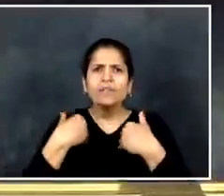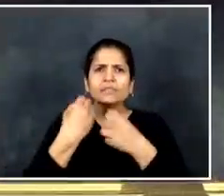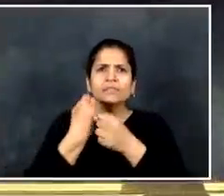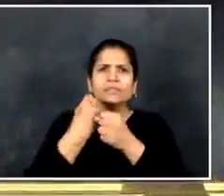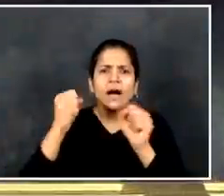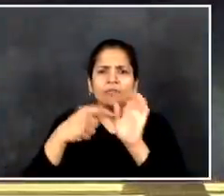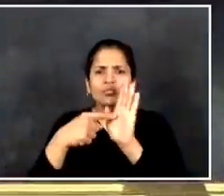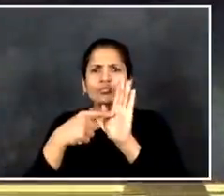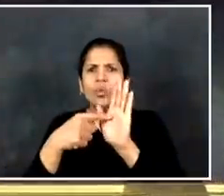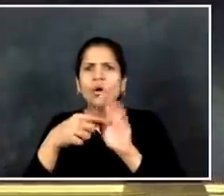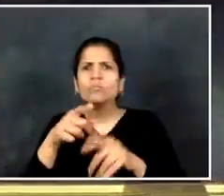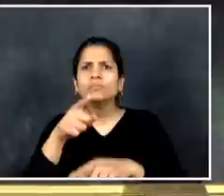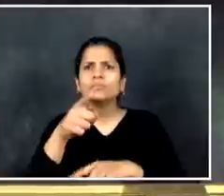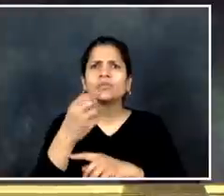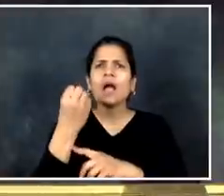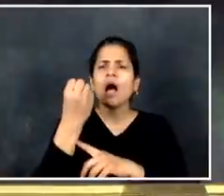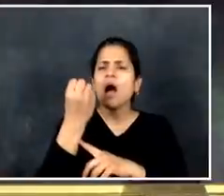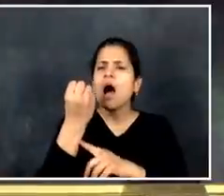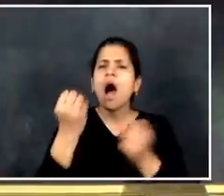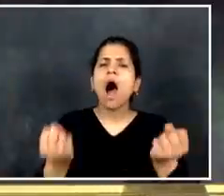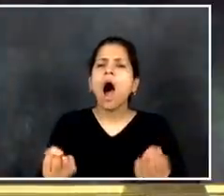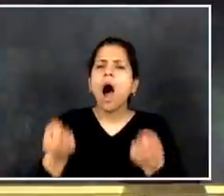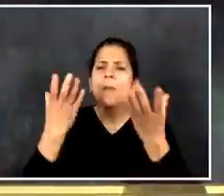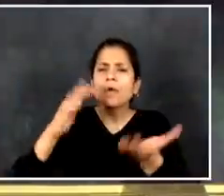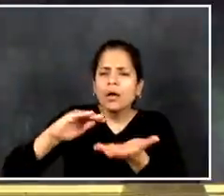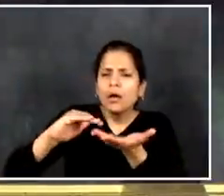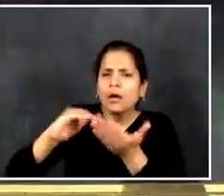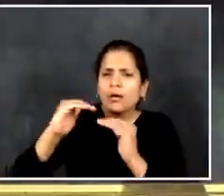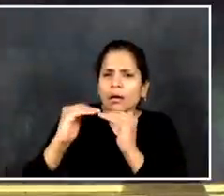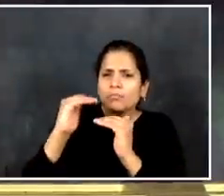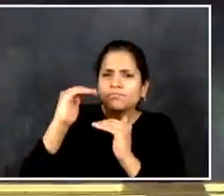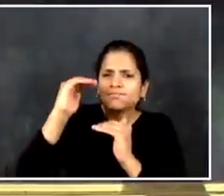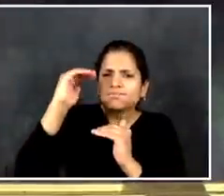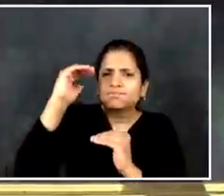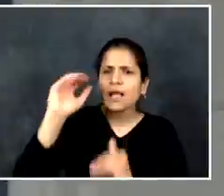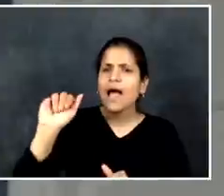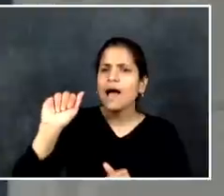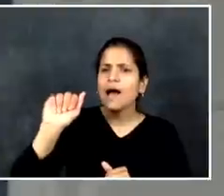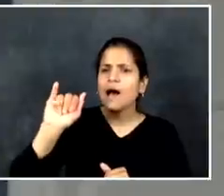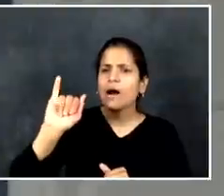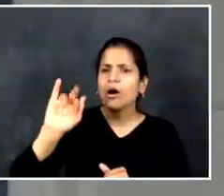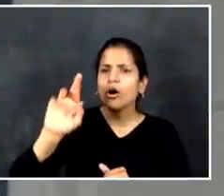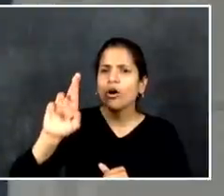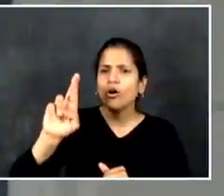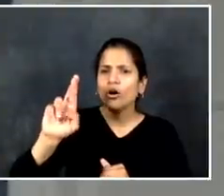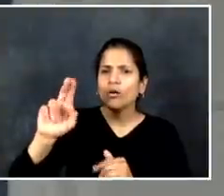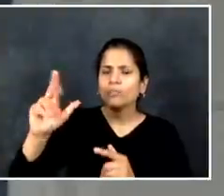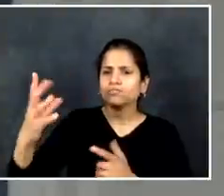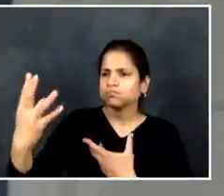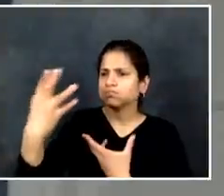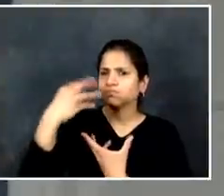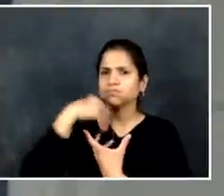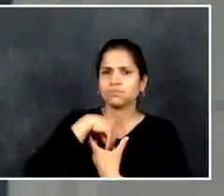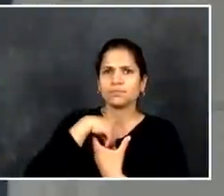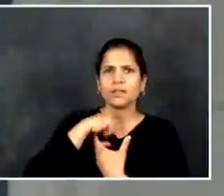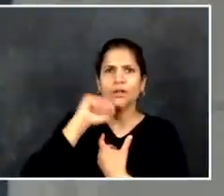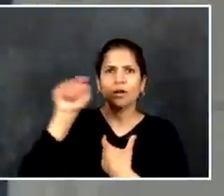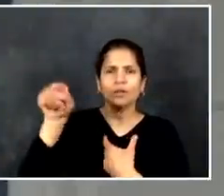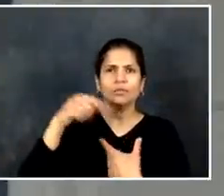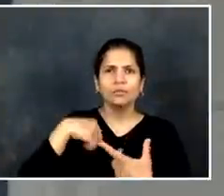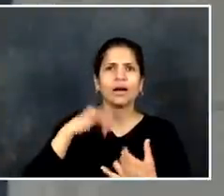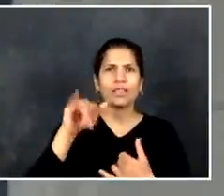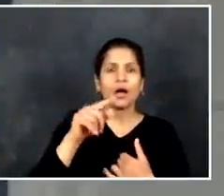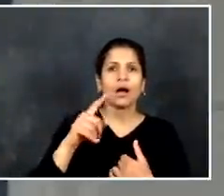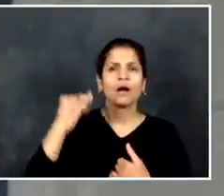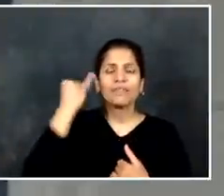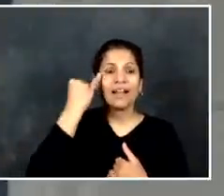safety that are surpassed, the device will show one of the relevant alarms around airway pressure. If